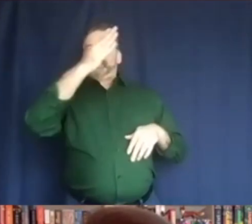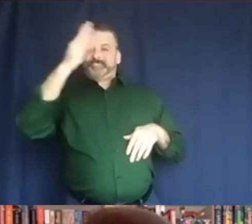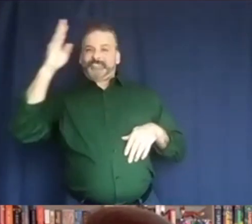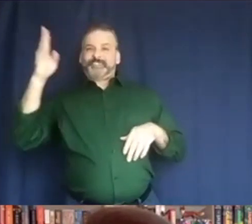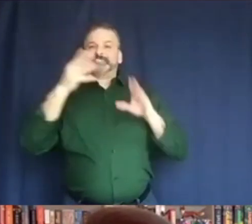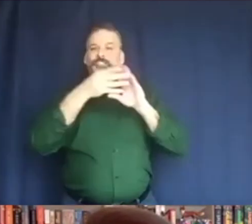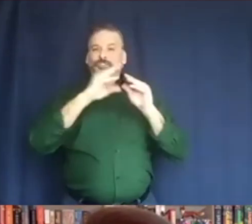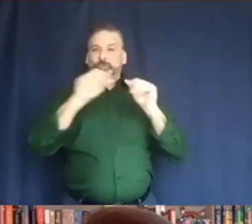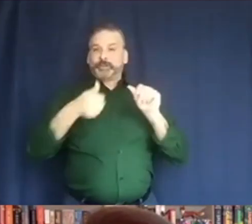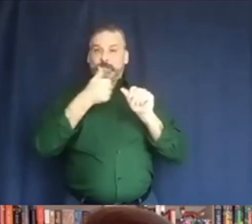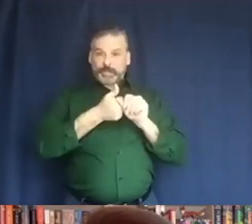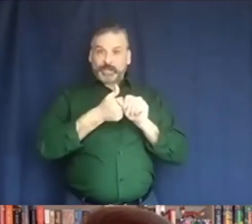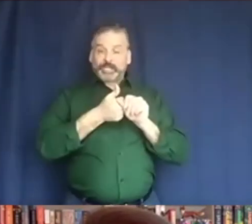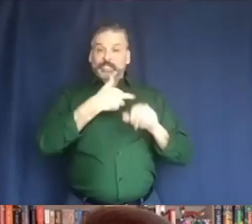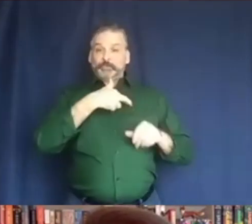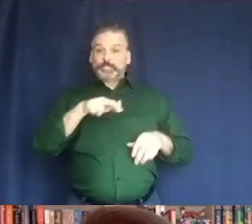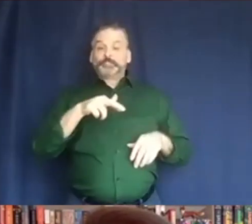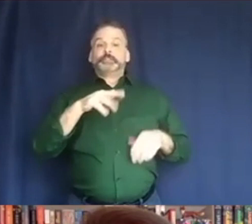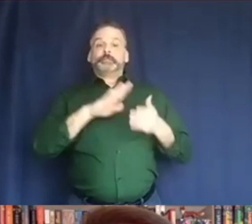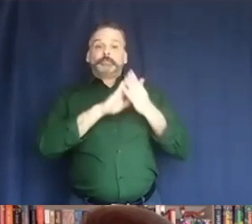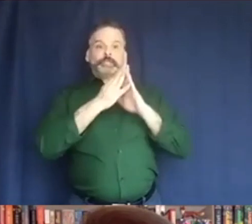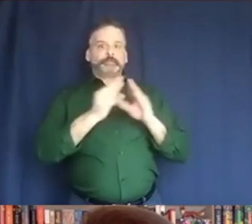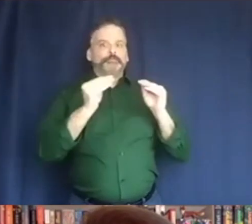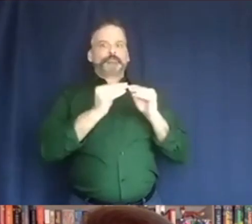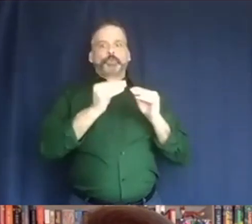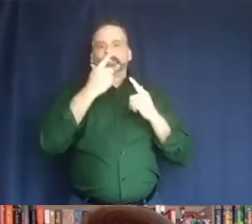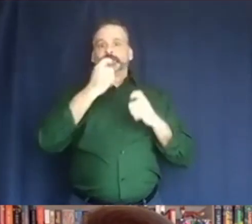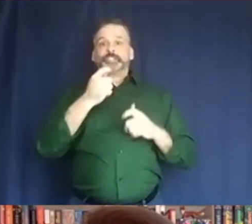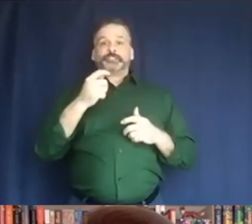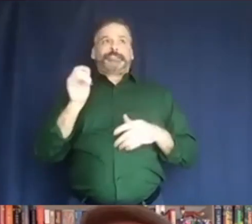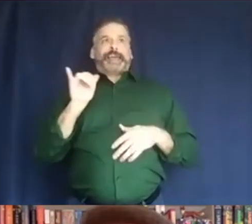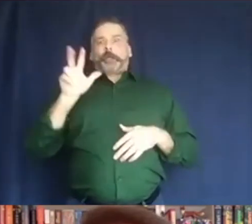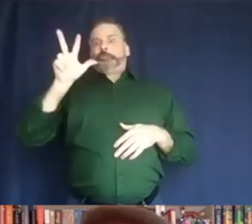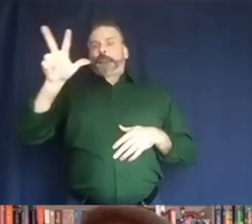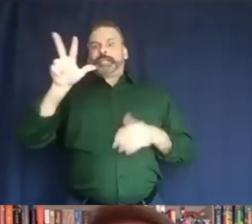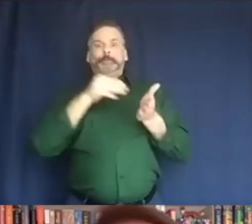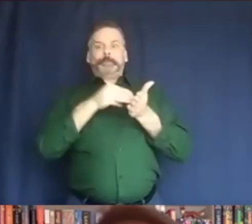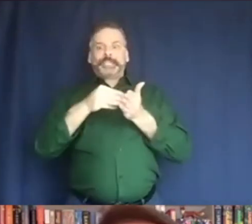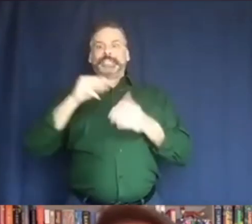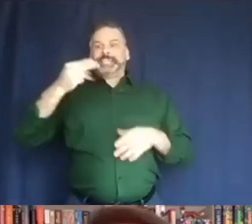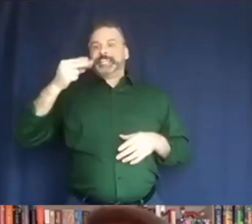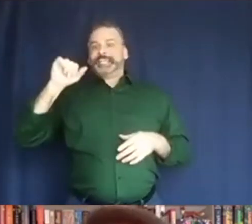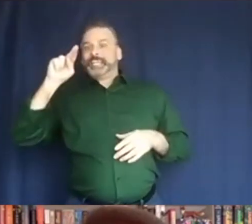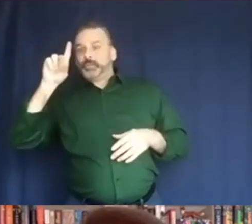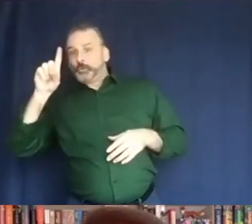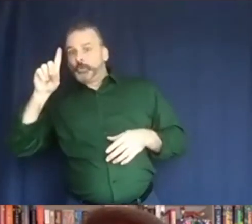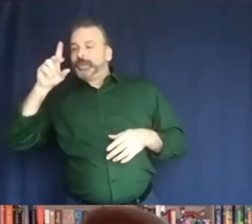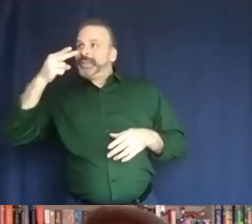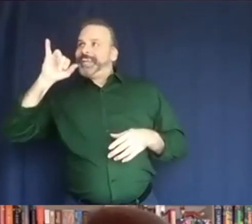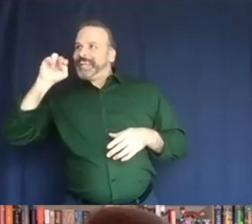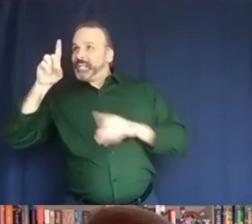it, they become even more interesting. There's like 3 million Hindu gods, right? So to go into like searching into